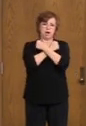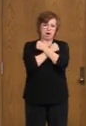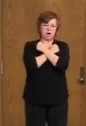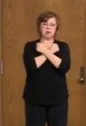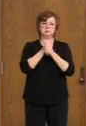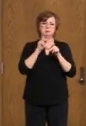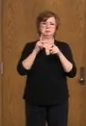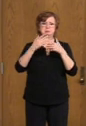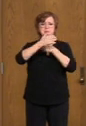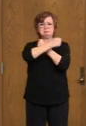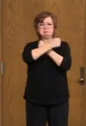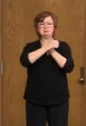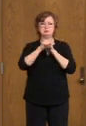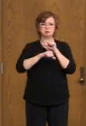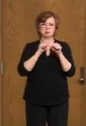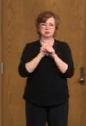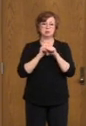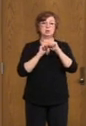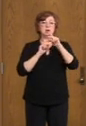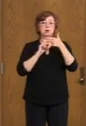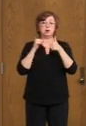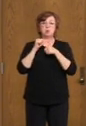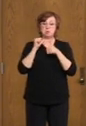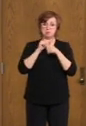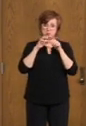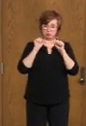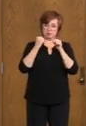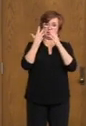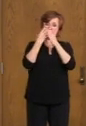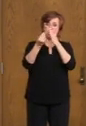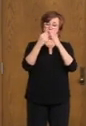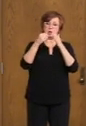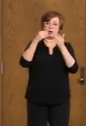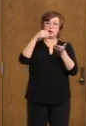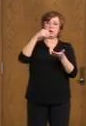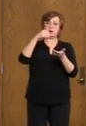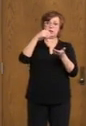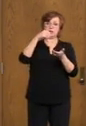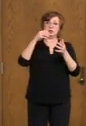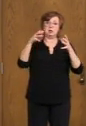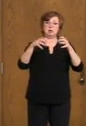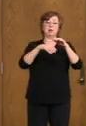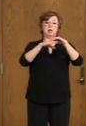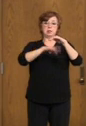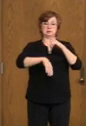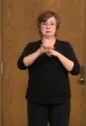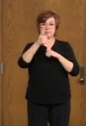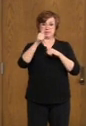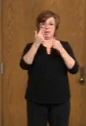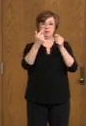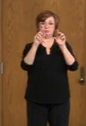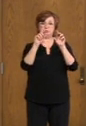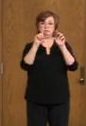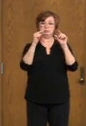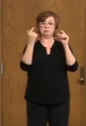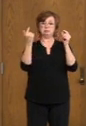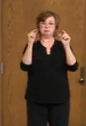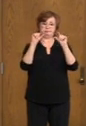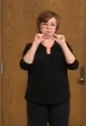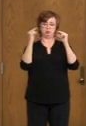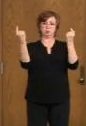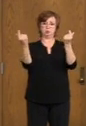also recognized that we are allowed to gather outdoors in groups of 10, and we've all seen how they are obviously safe. We've seen people are physically distanced